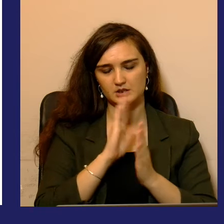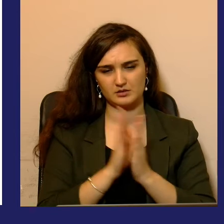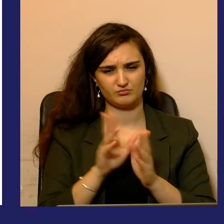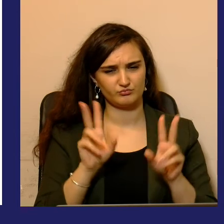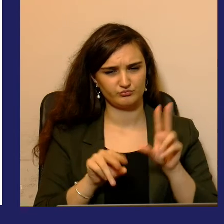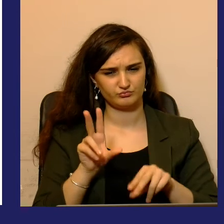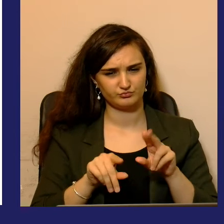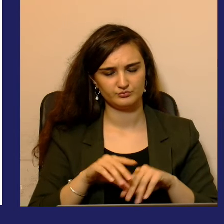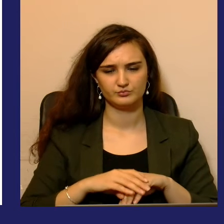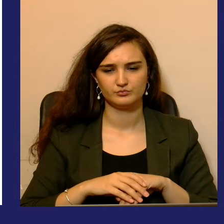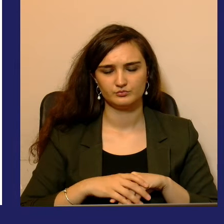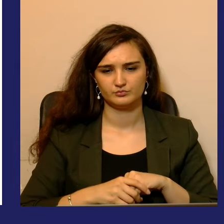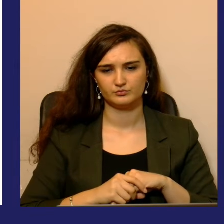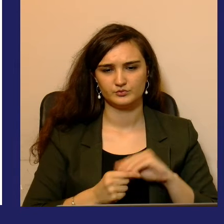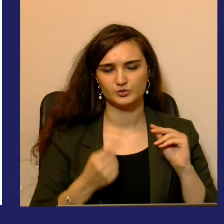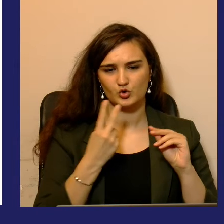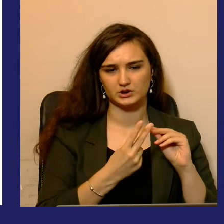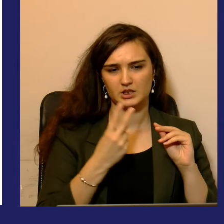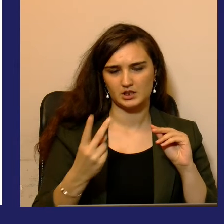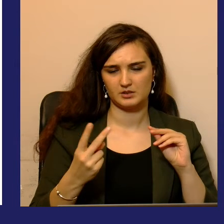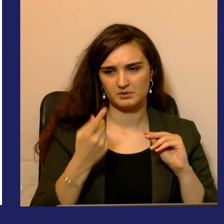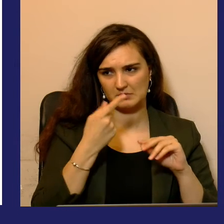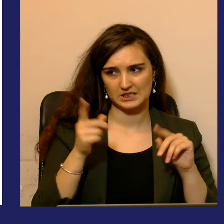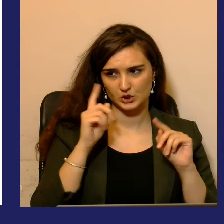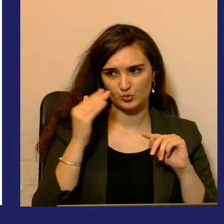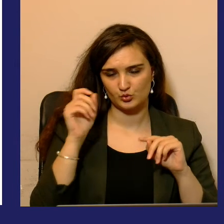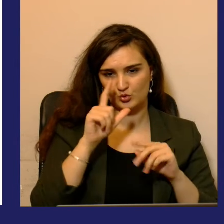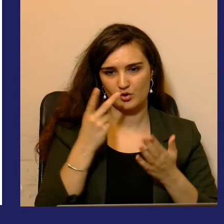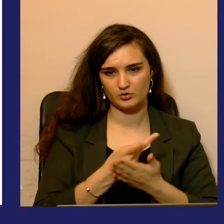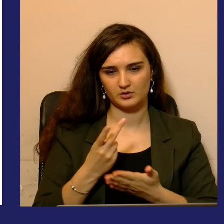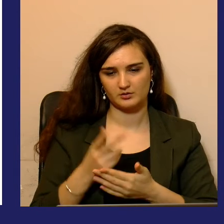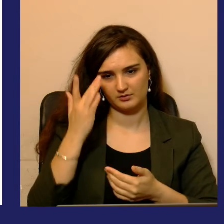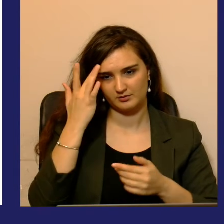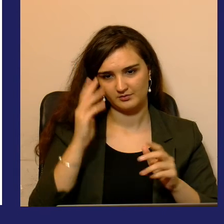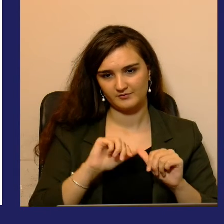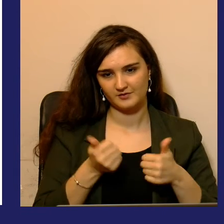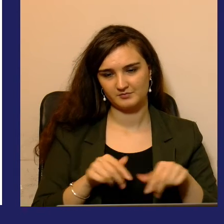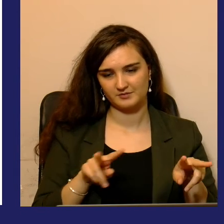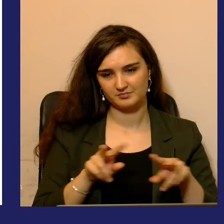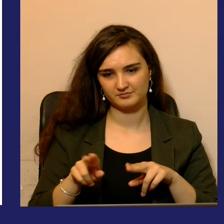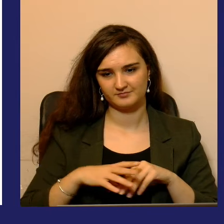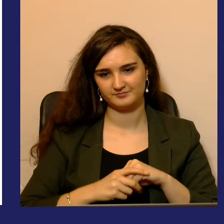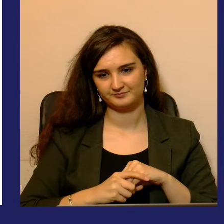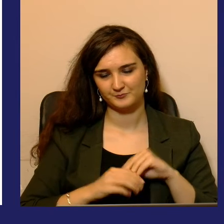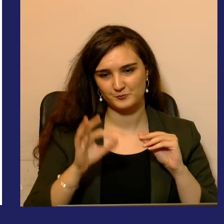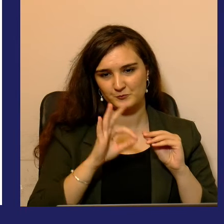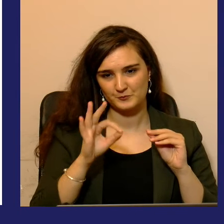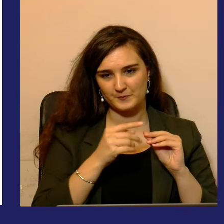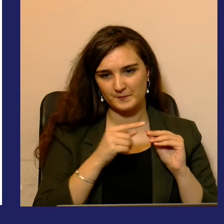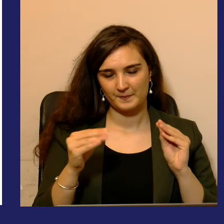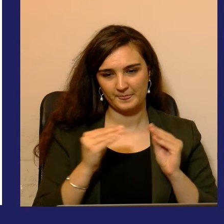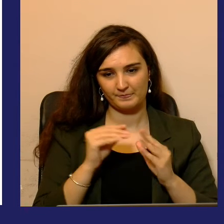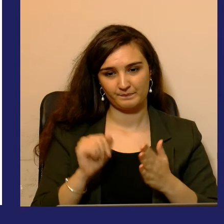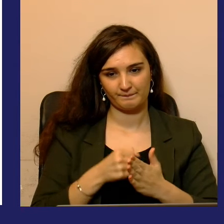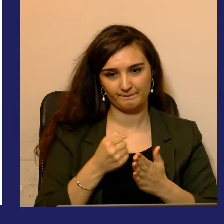grade their classes. So teachers grade out of on a scale of, you know, 0 to 10, with 6 being the lowest.